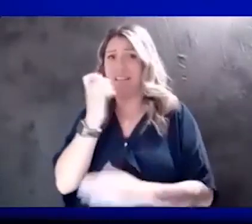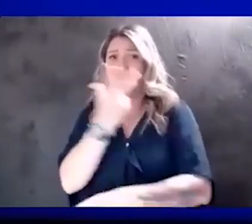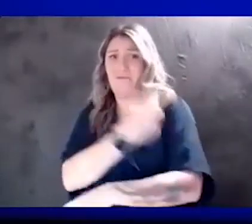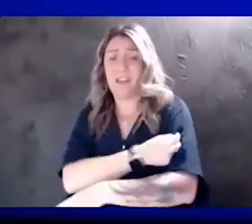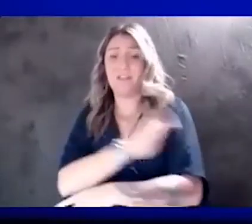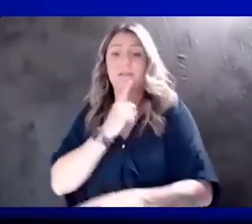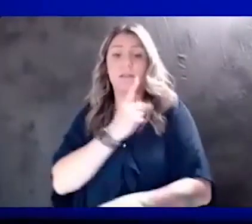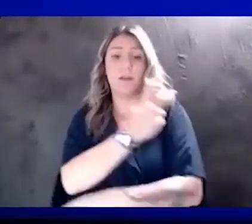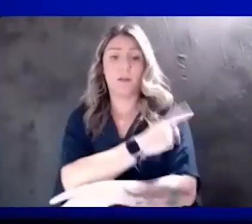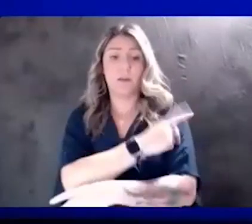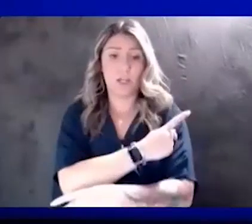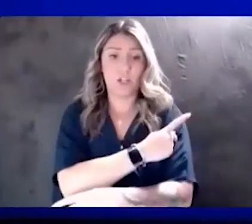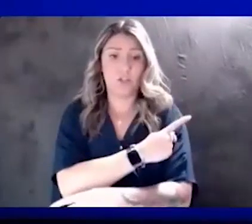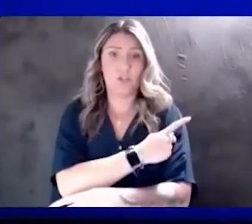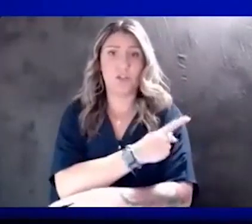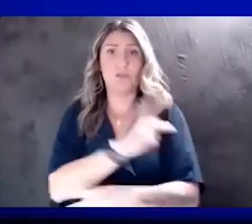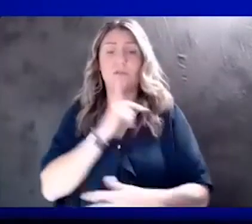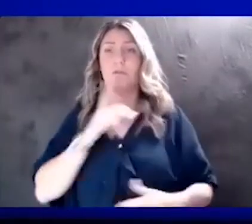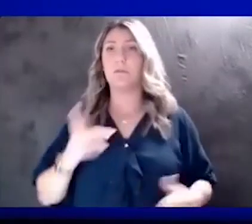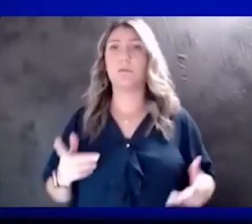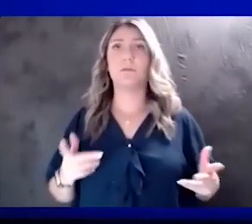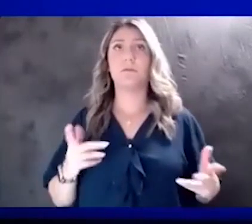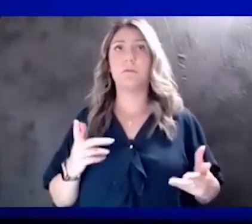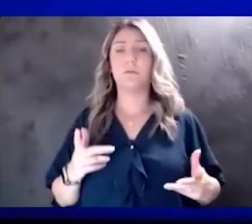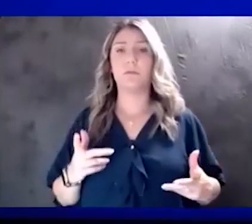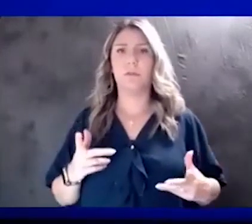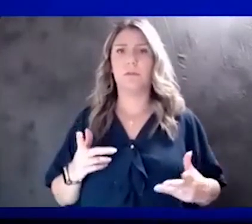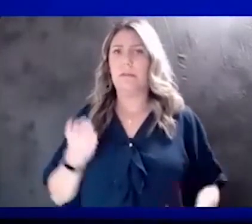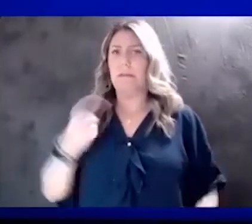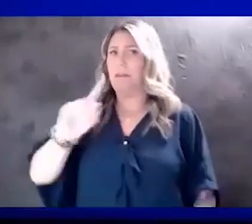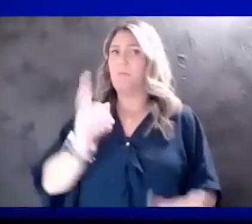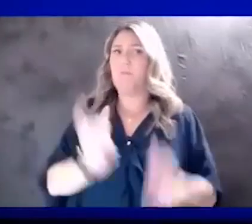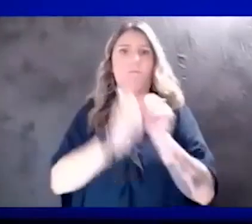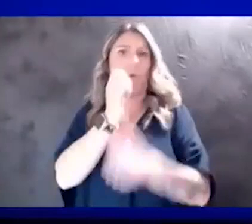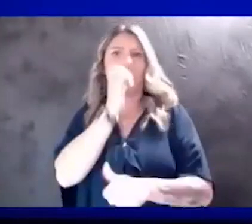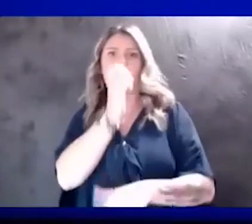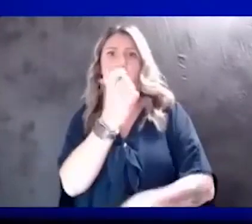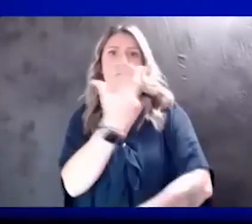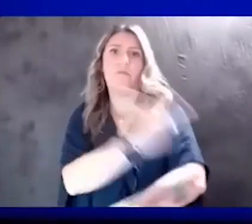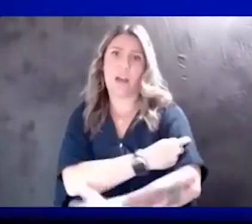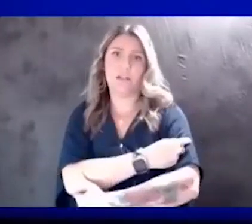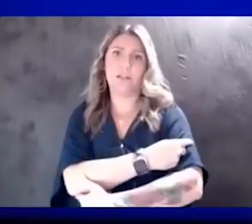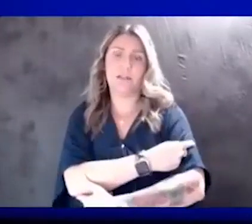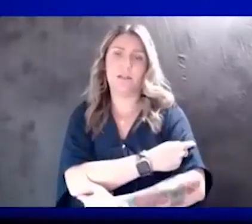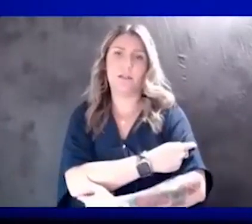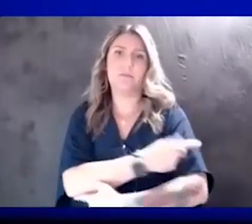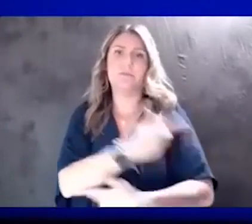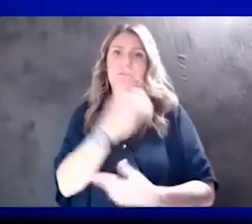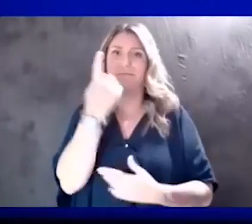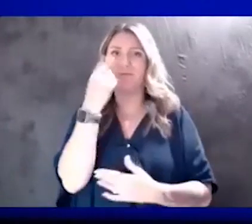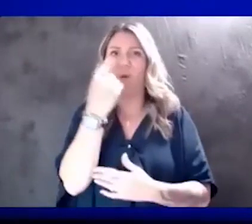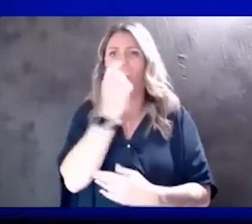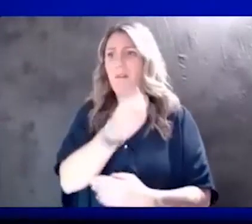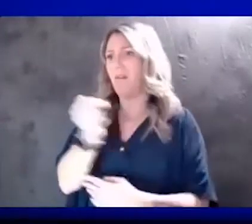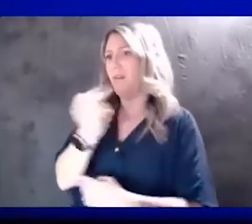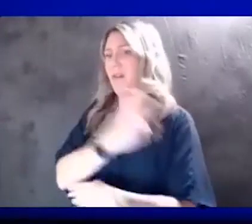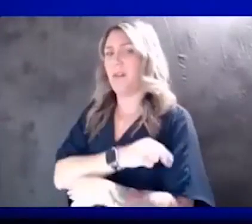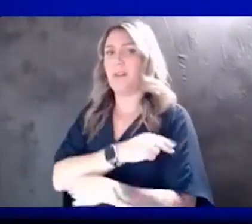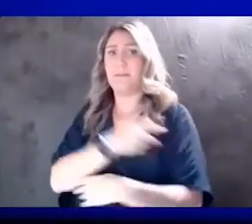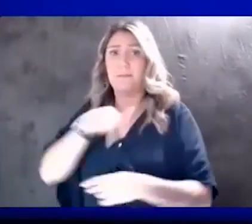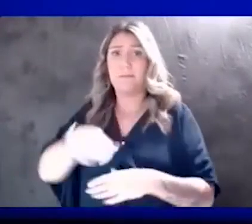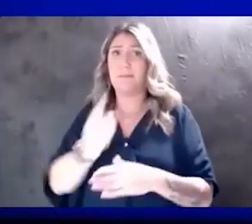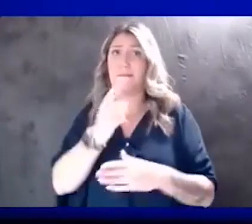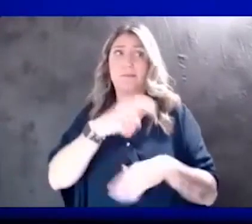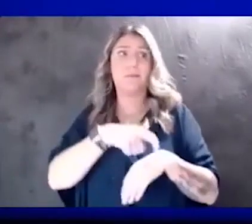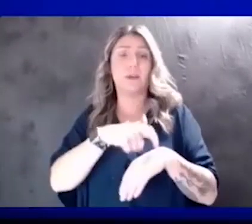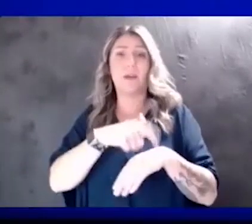are far and away unvaccinated patients. To get hospitalized with COVID at this point, there's essentially